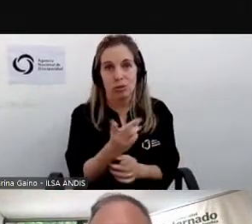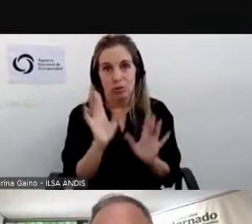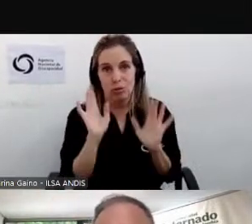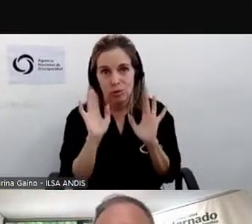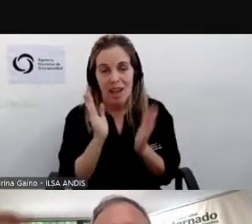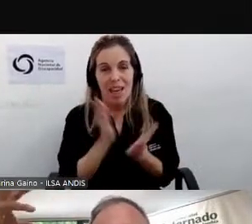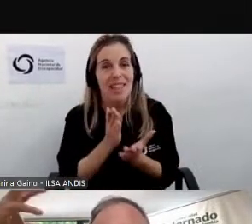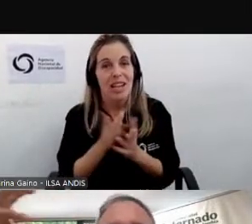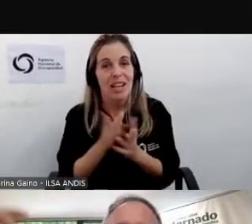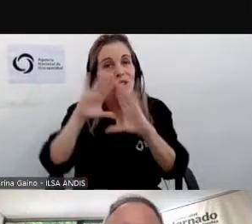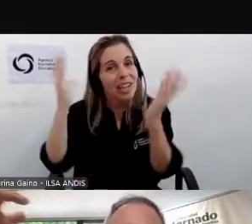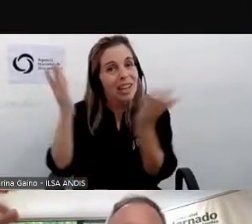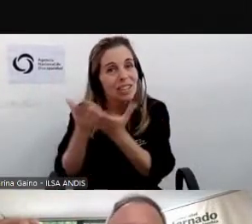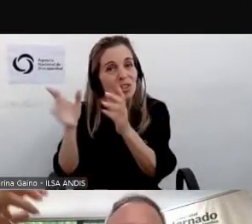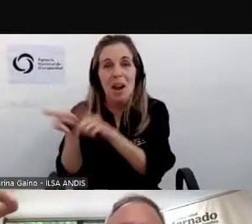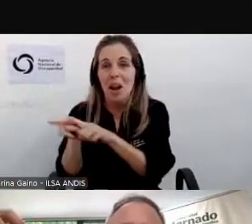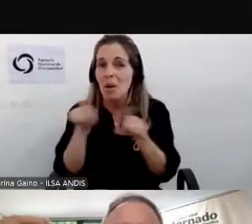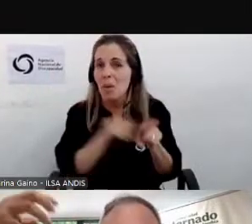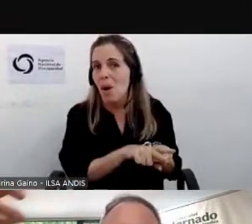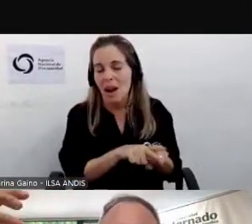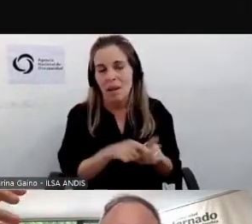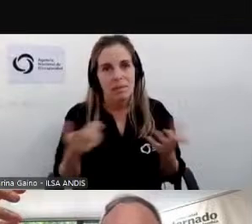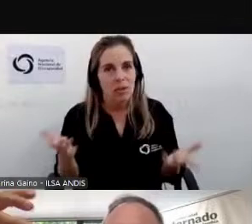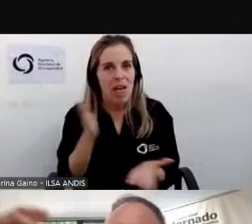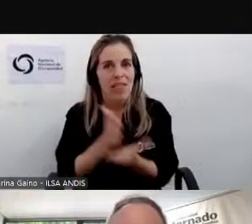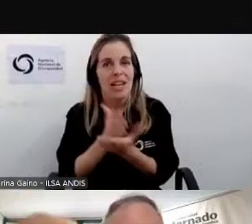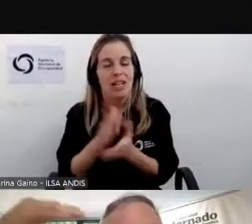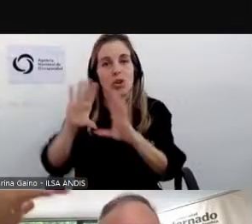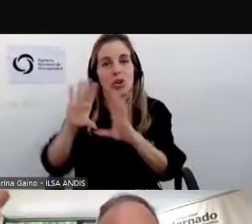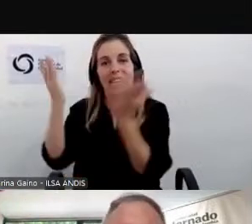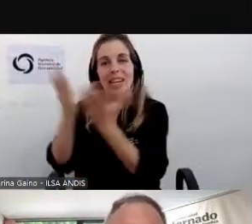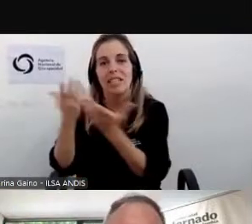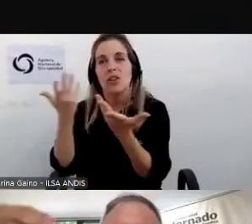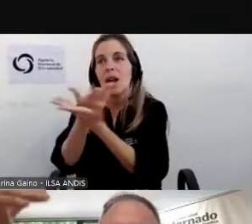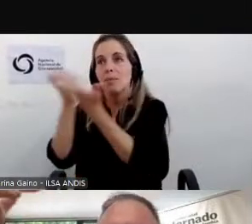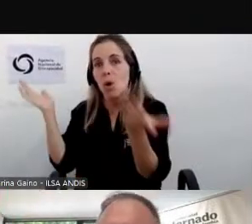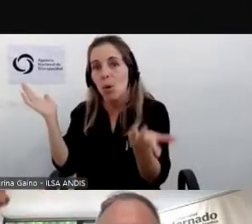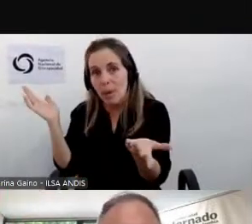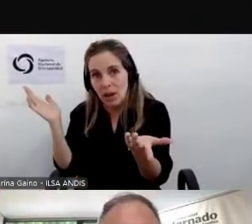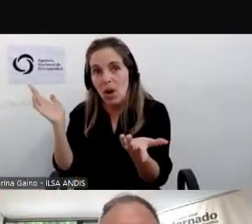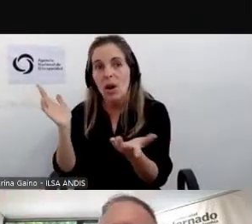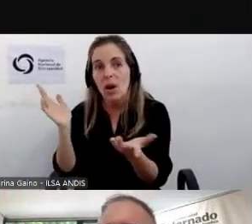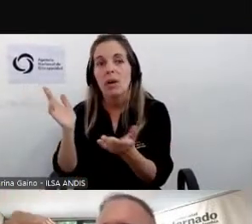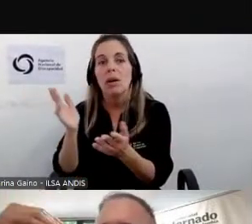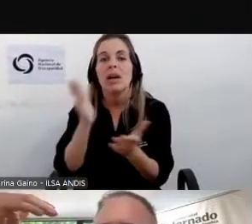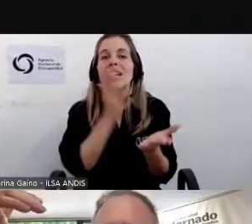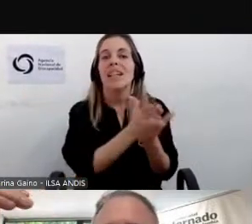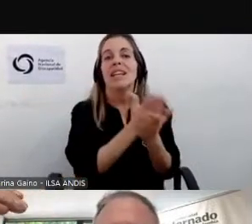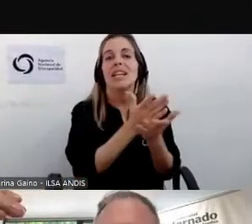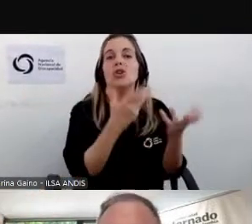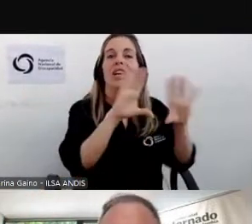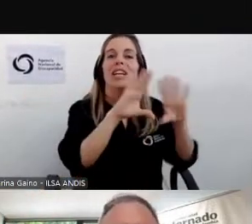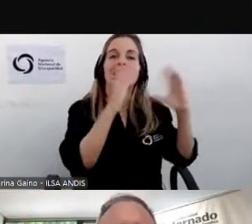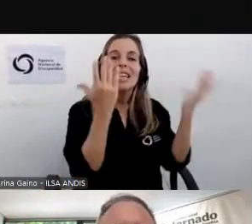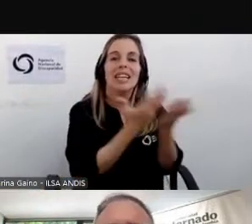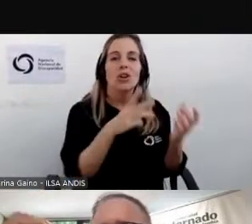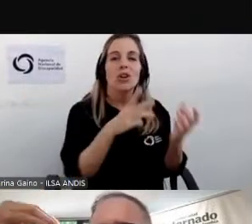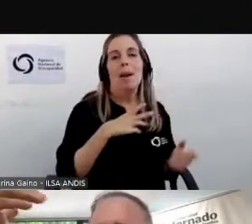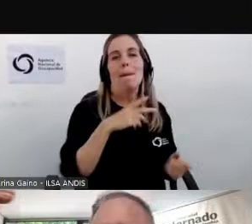And international law follows that dynamic of public international law made up of